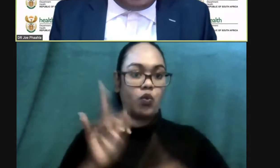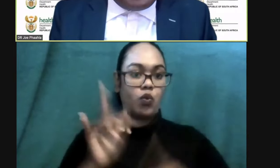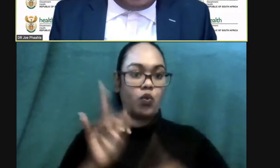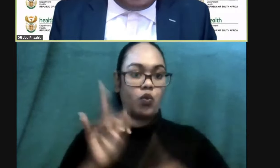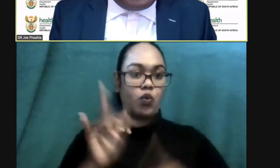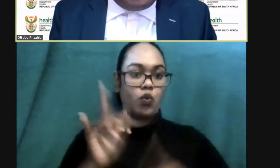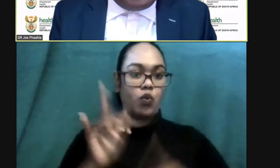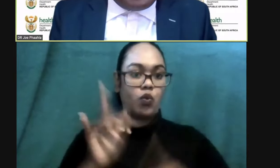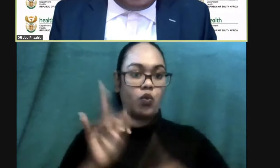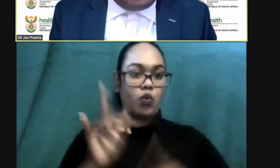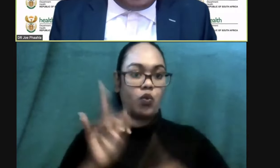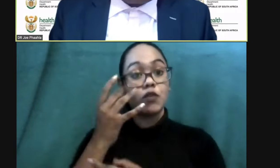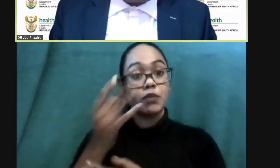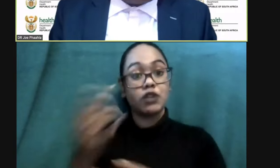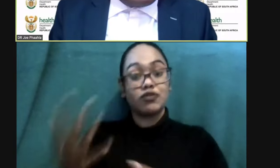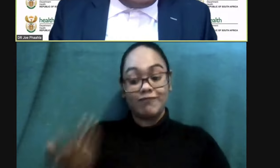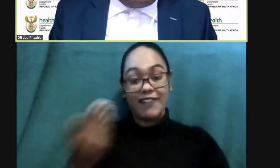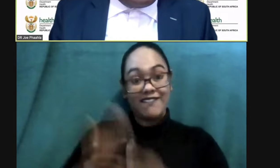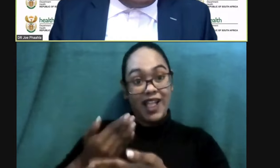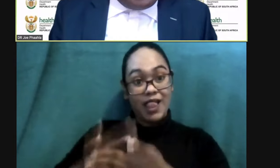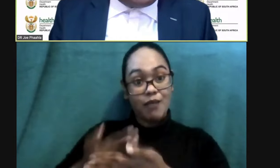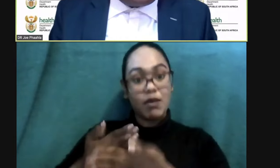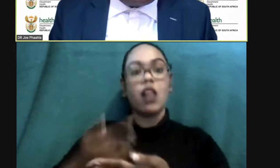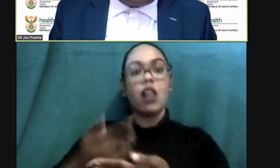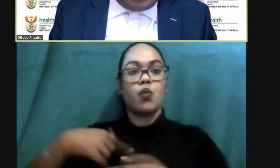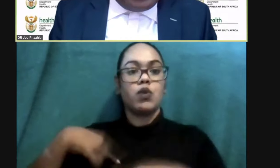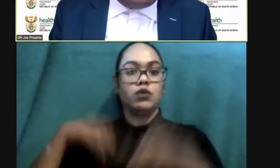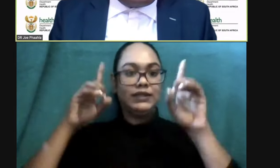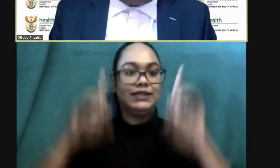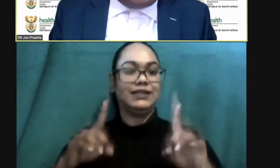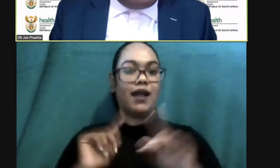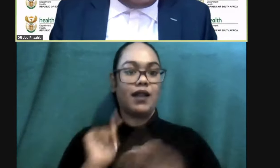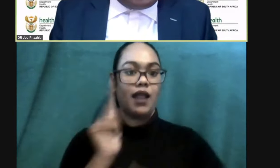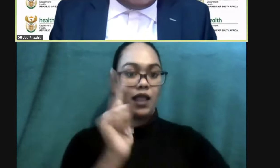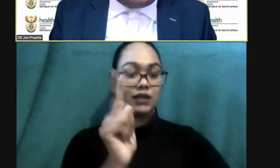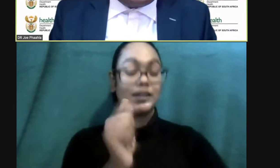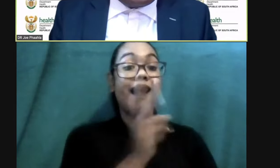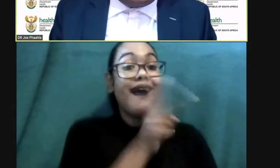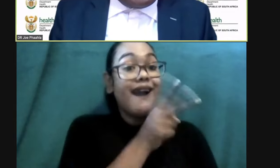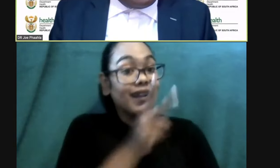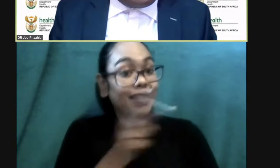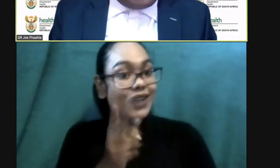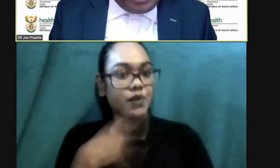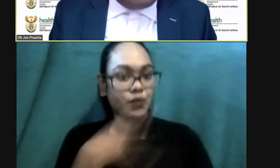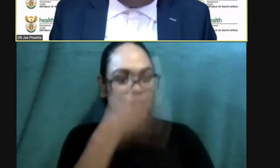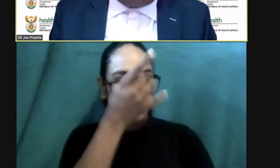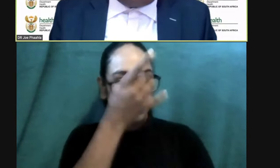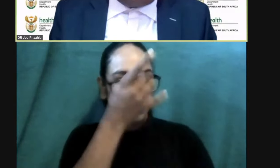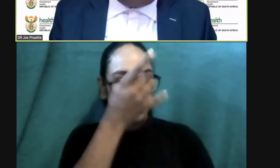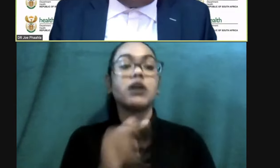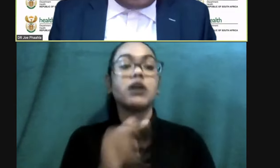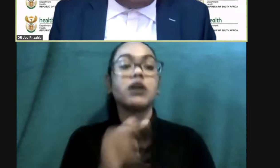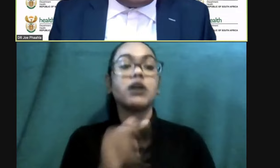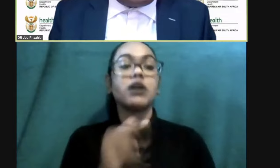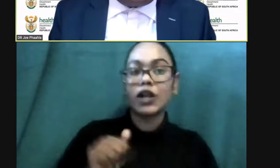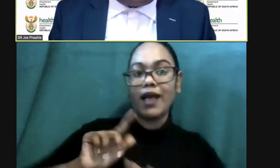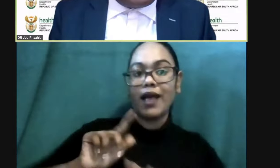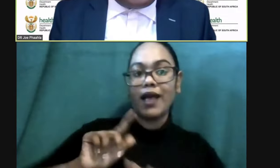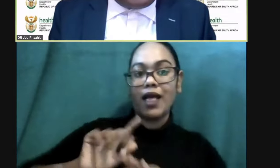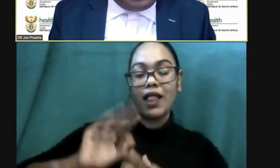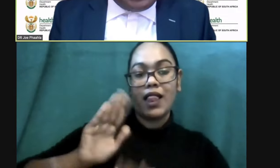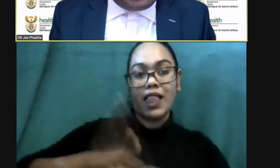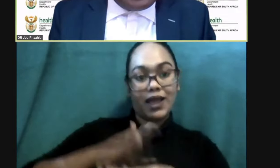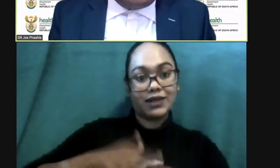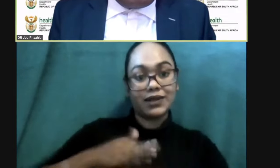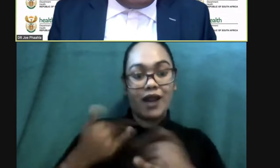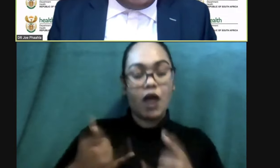information. But again, we want to say it's never too late. We can protect ourselves against